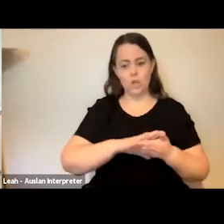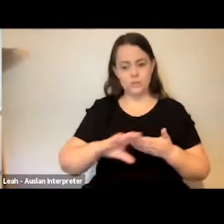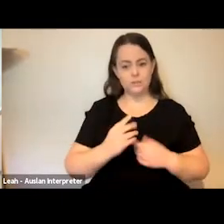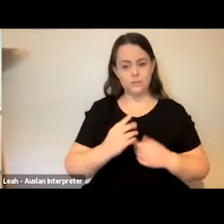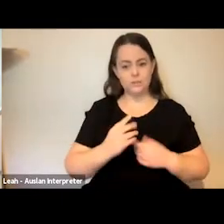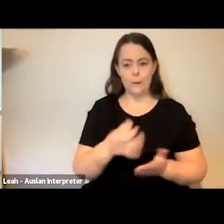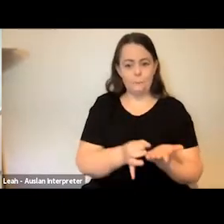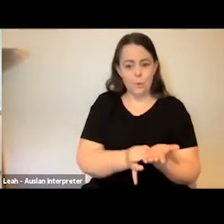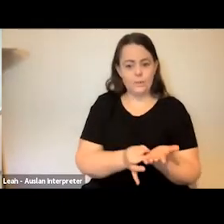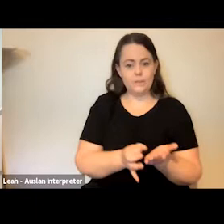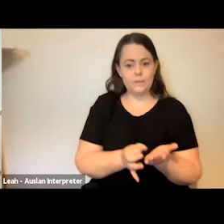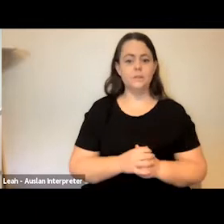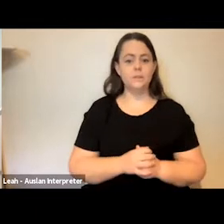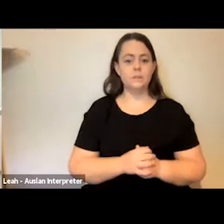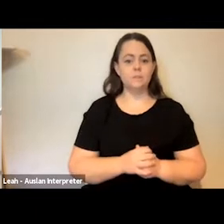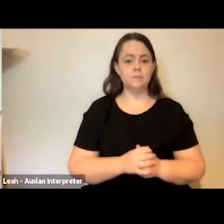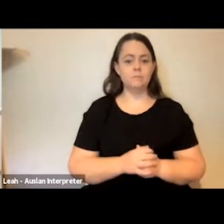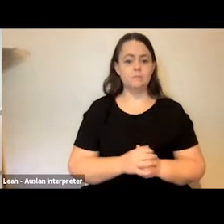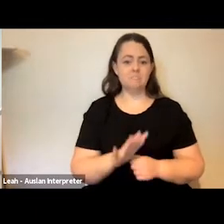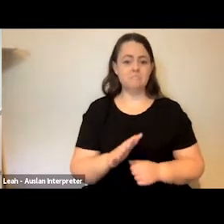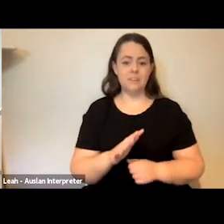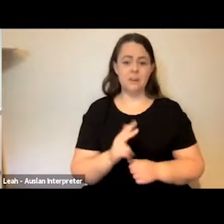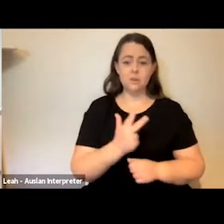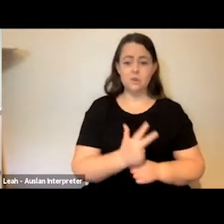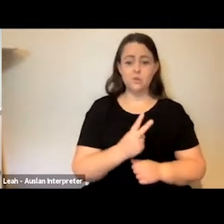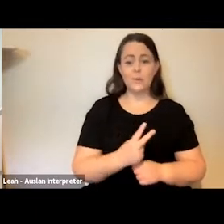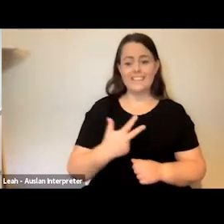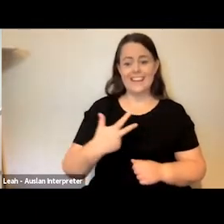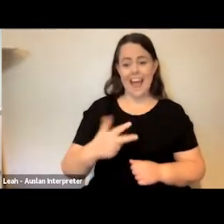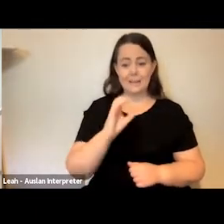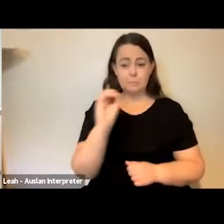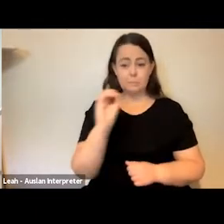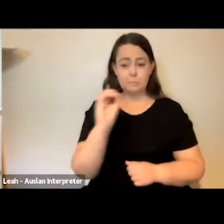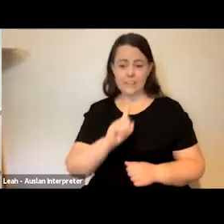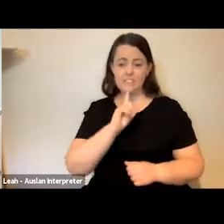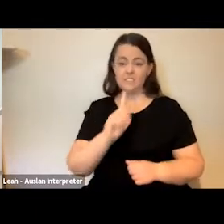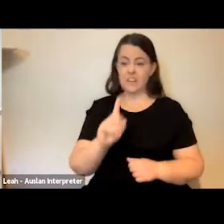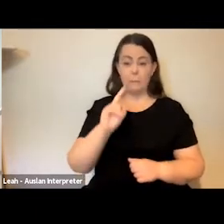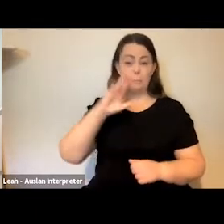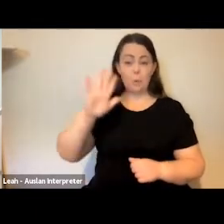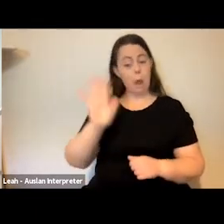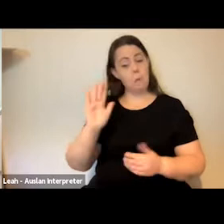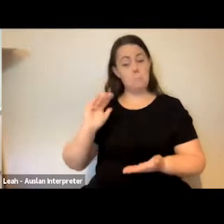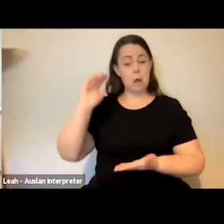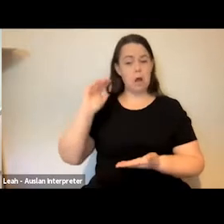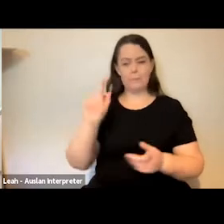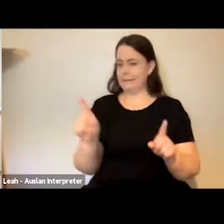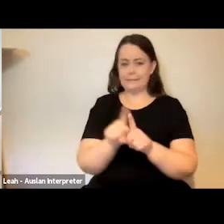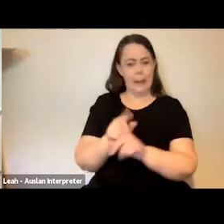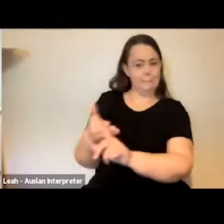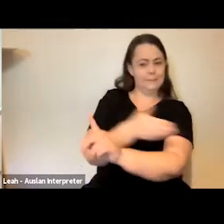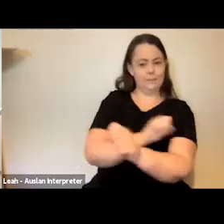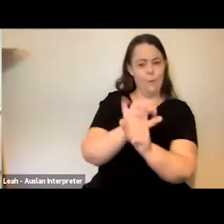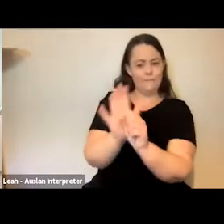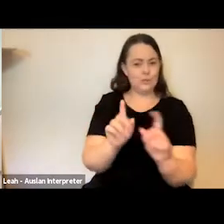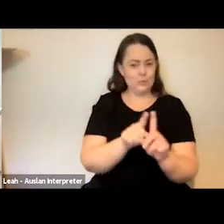About 28% of those able to answer were reporting the perceived purity as high, which is pretty similar to what we were seeing before COVID. And again, most